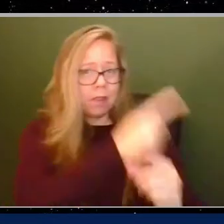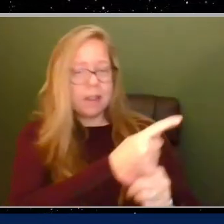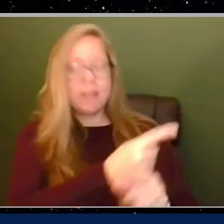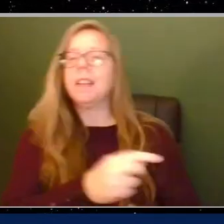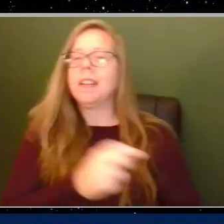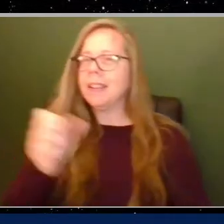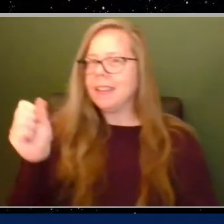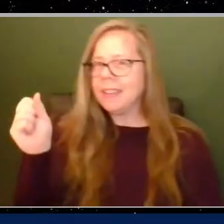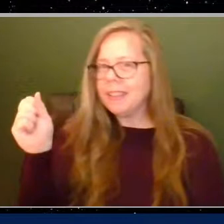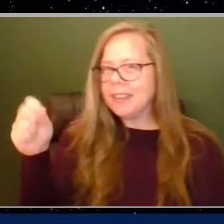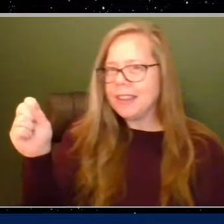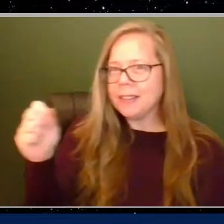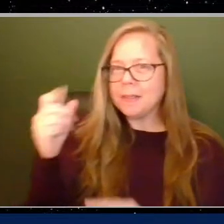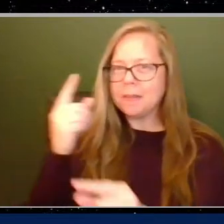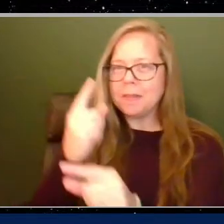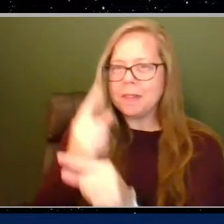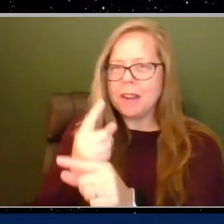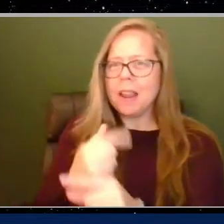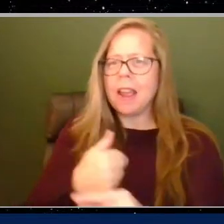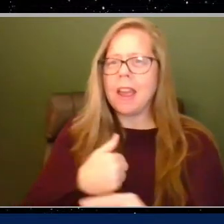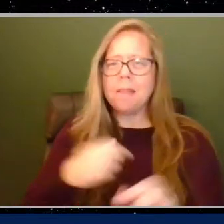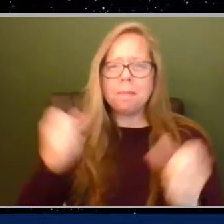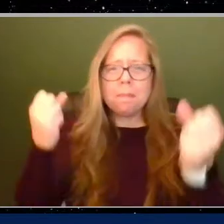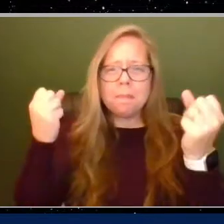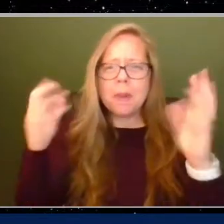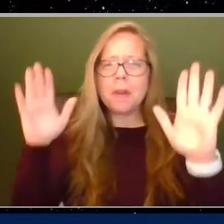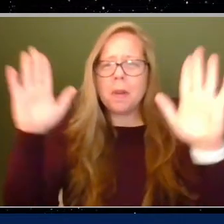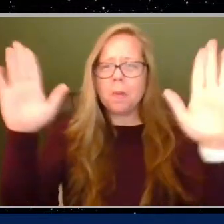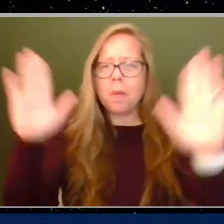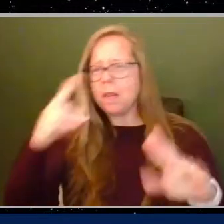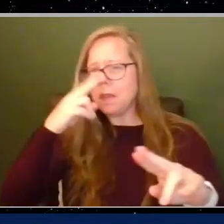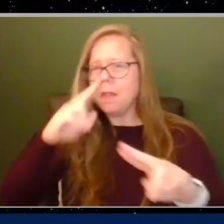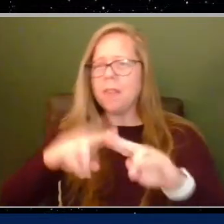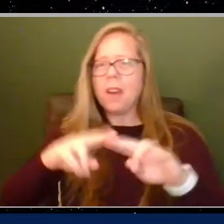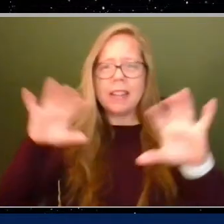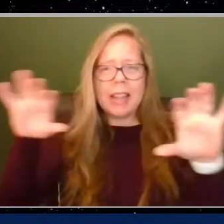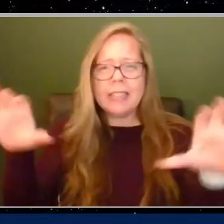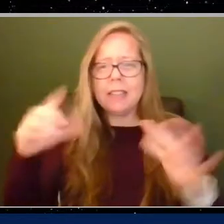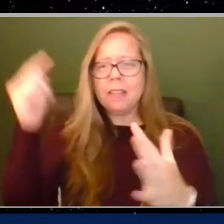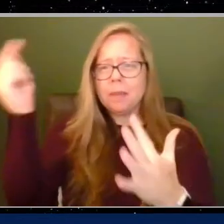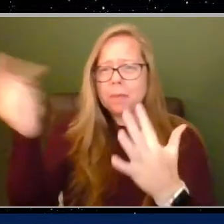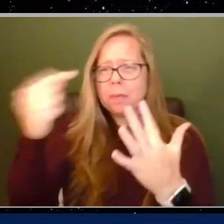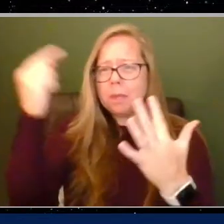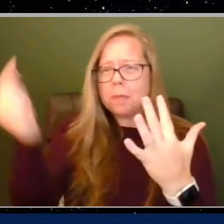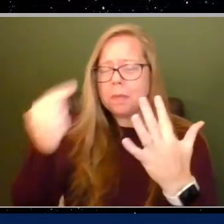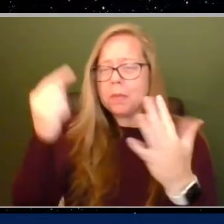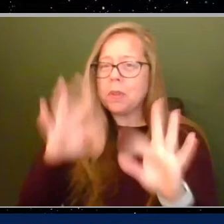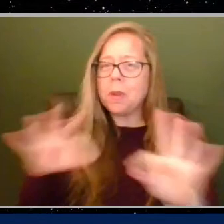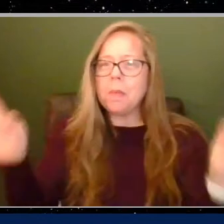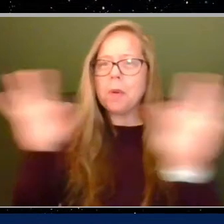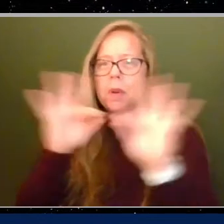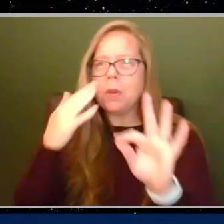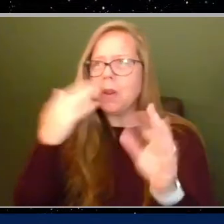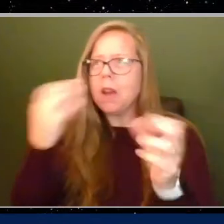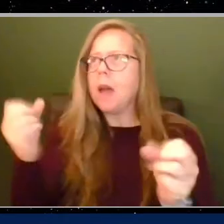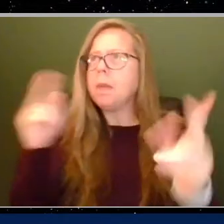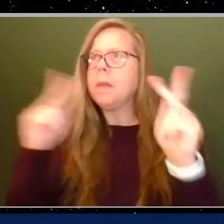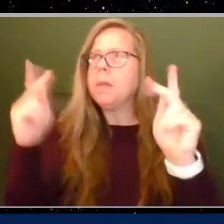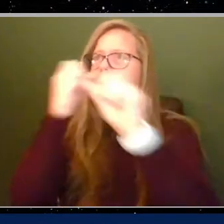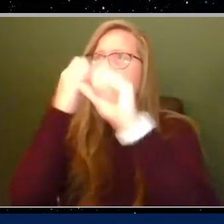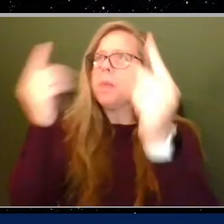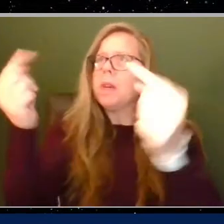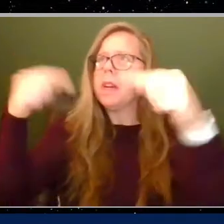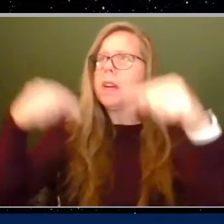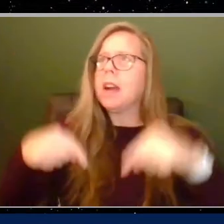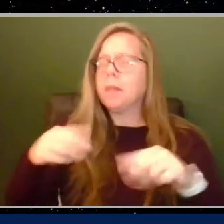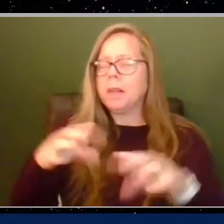a lot of really great activities for folks, and it's helpful when planning to know how many people to expect. But